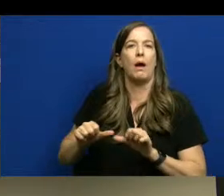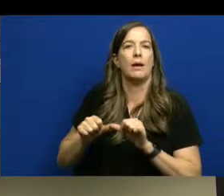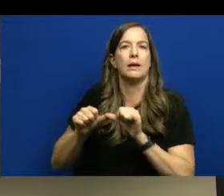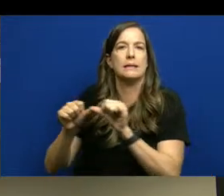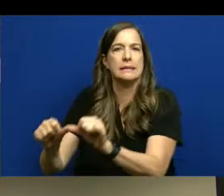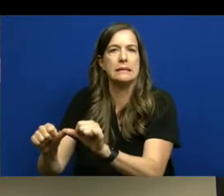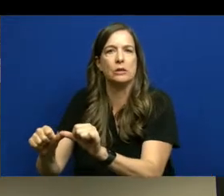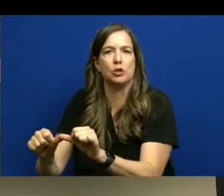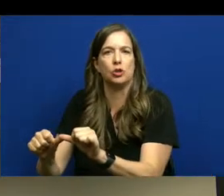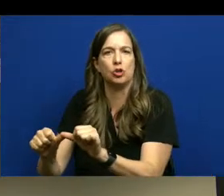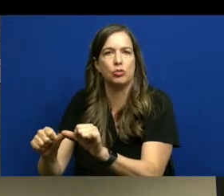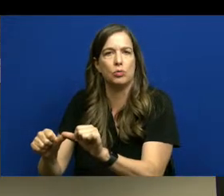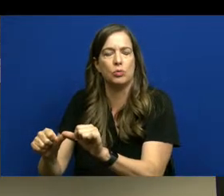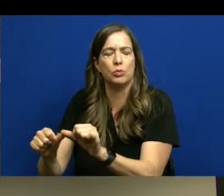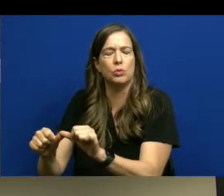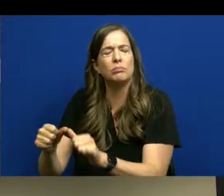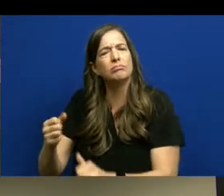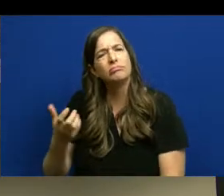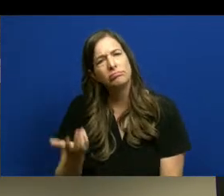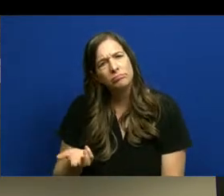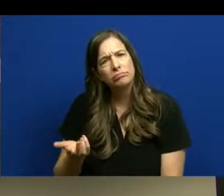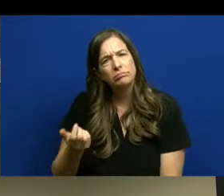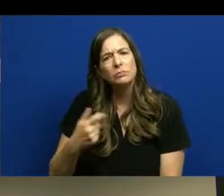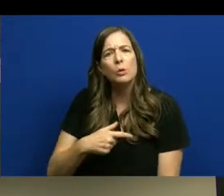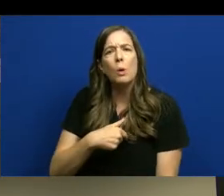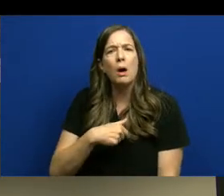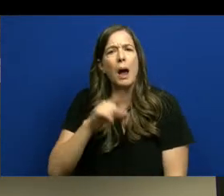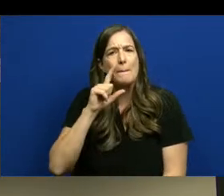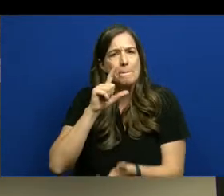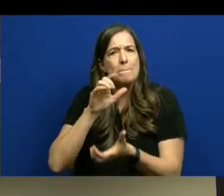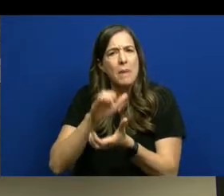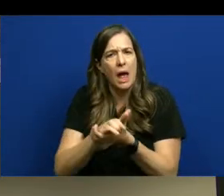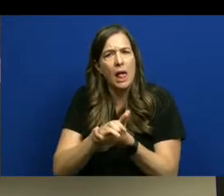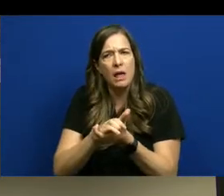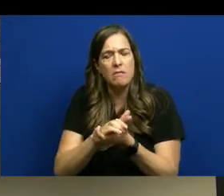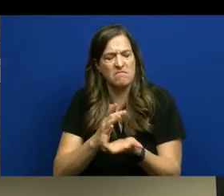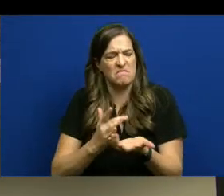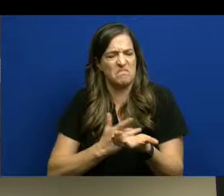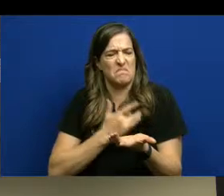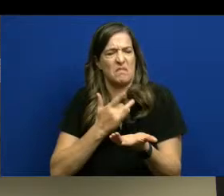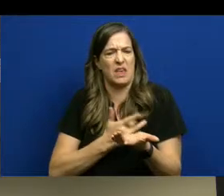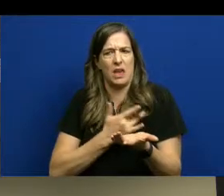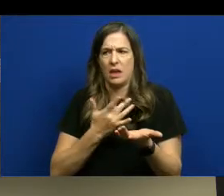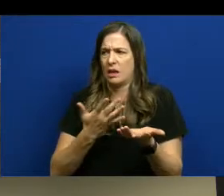I believe that what we have here is